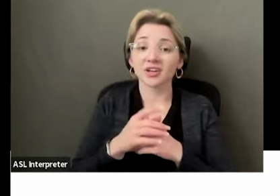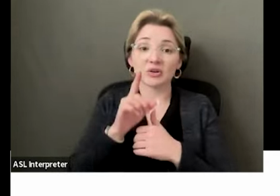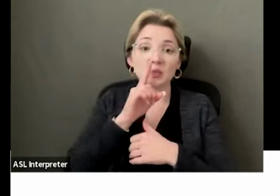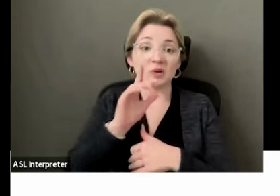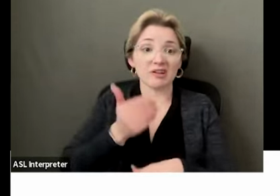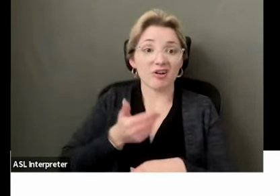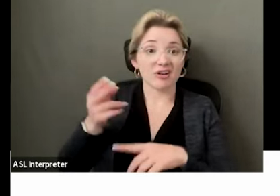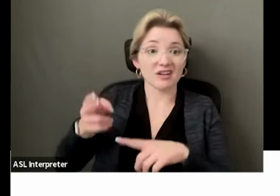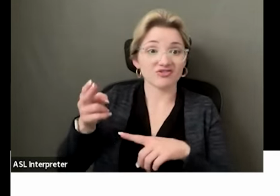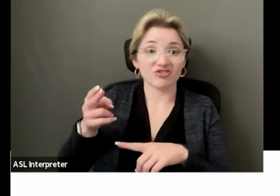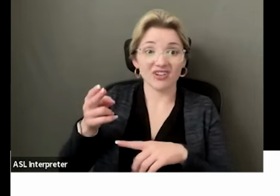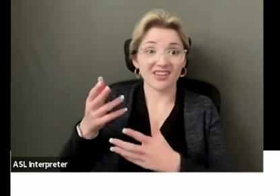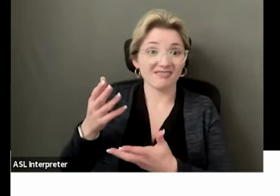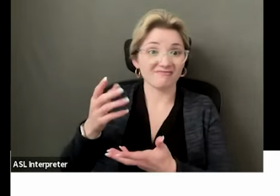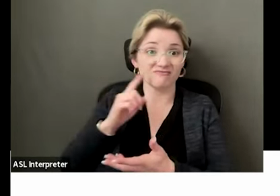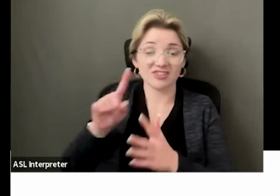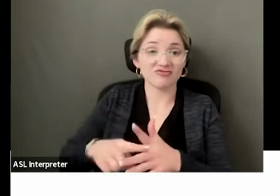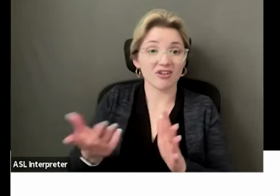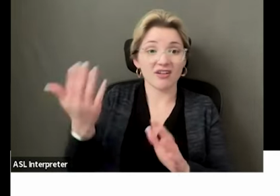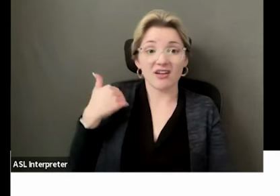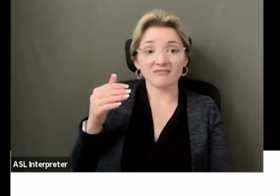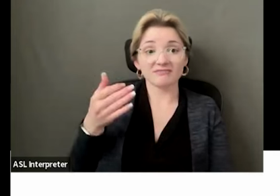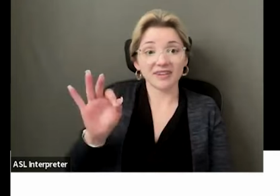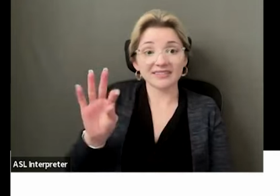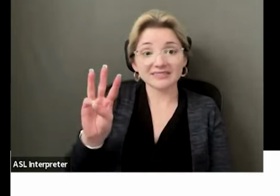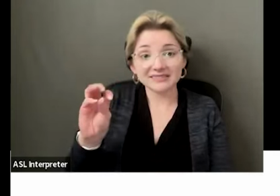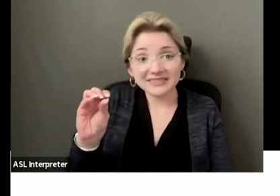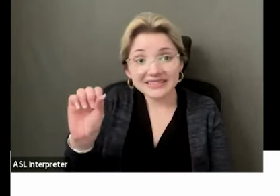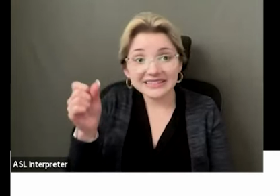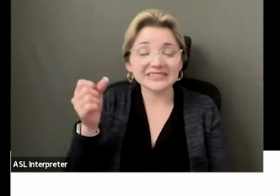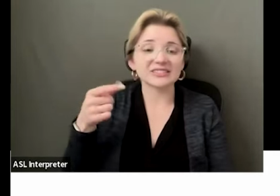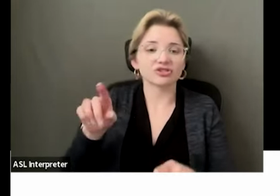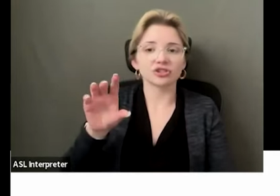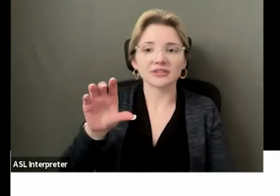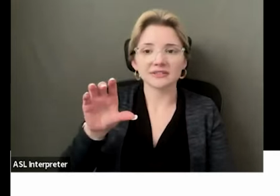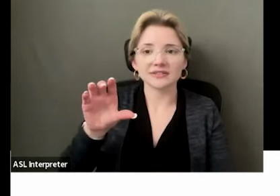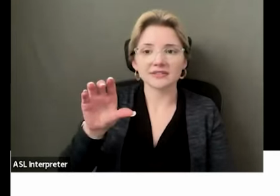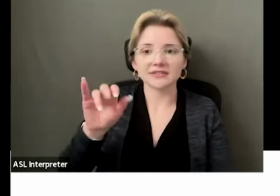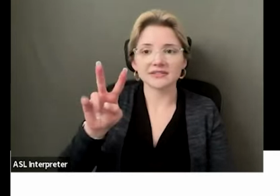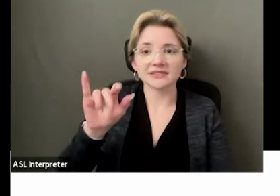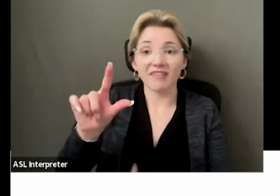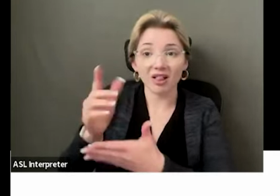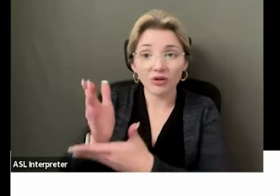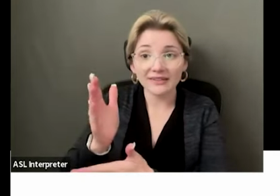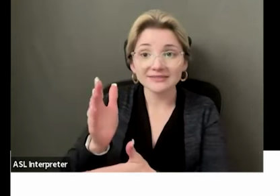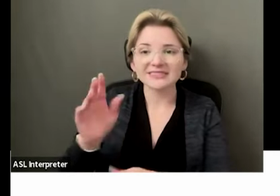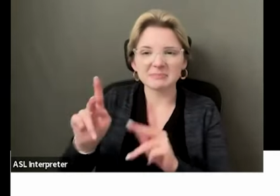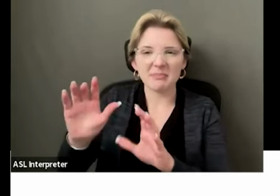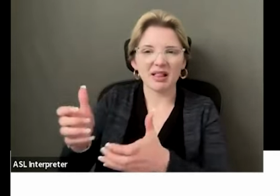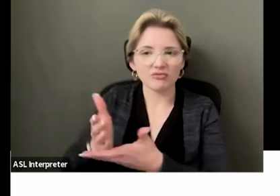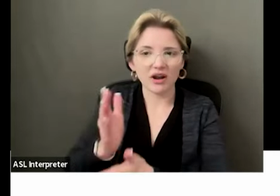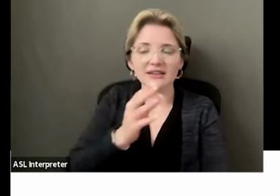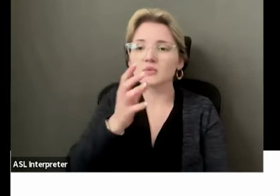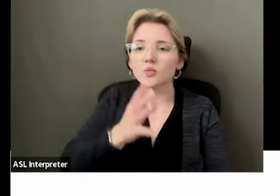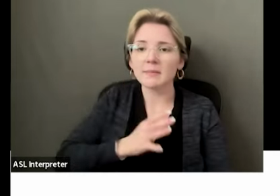several movements from the 60s and 70s, such as the labor movement, the civil rights, the anti-war movement, and the women's rights movement. And